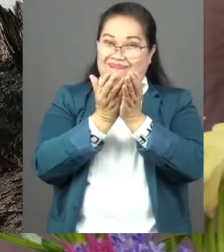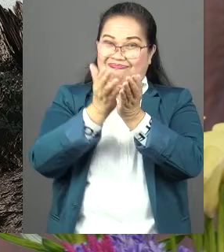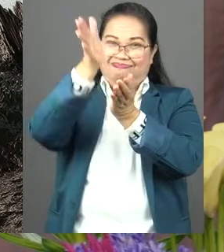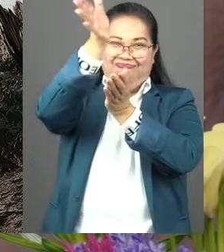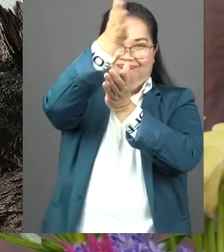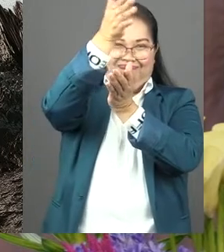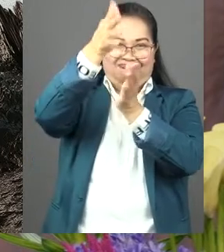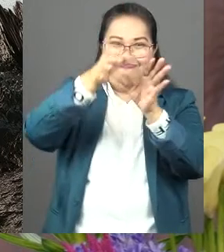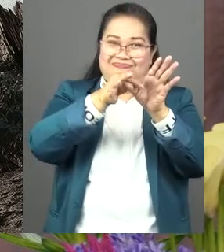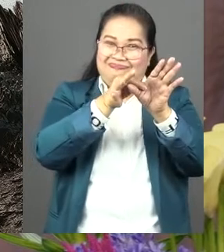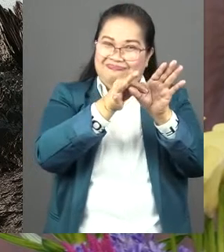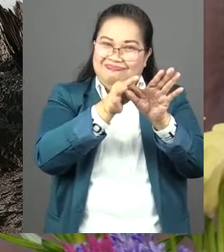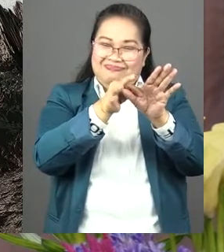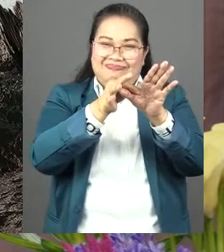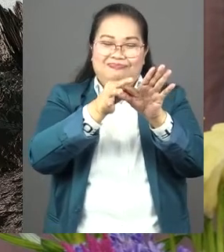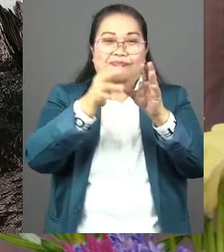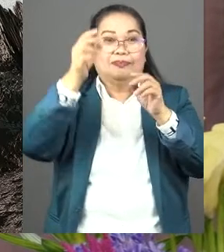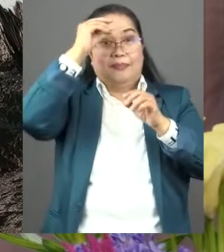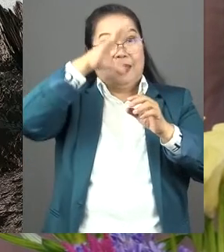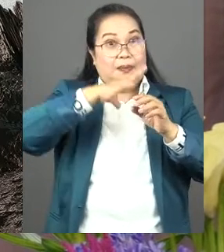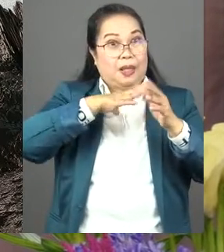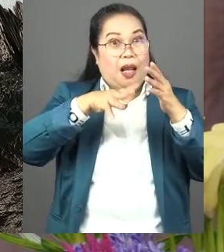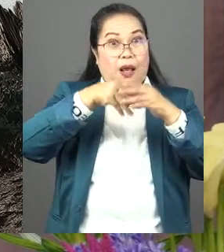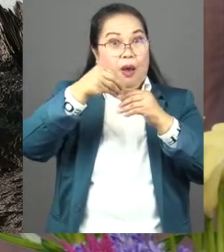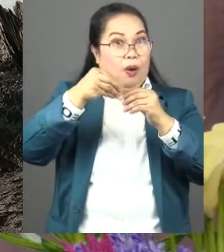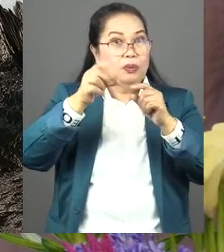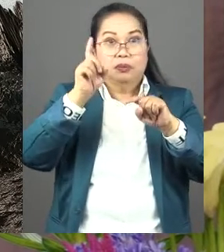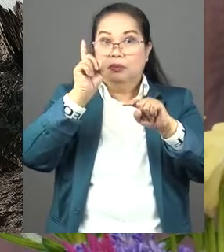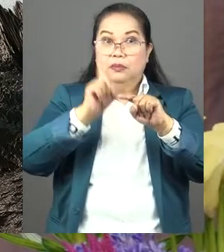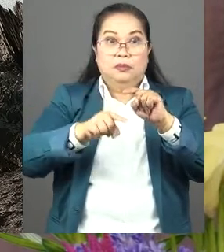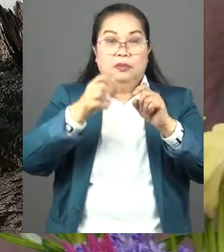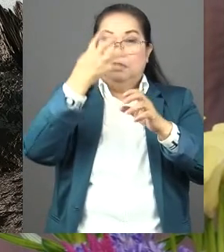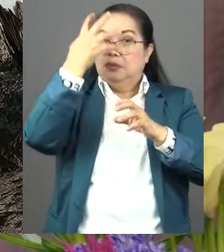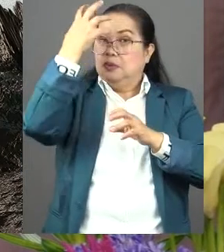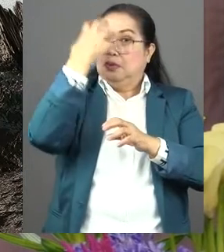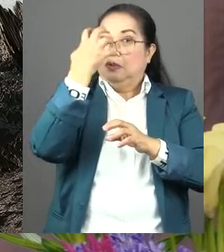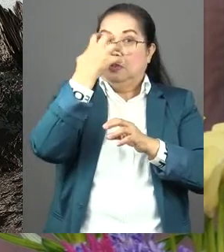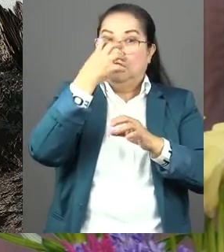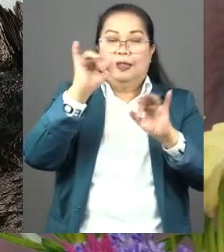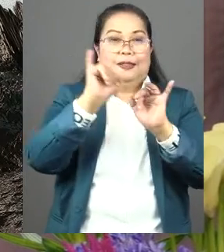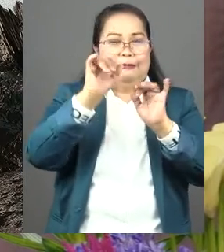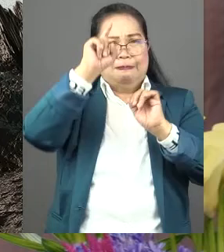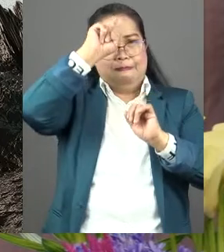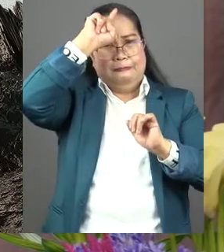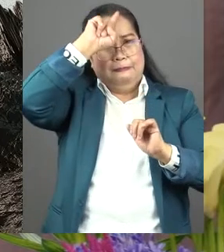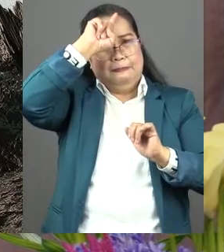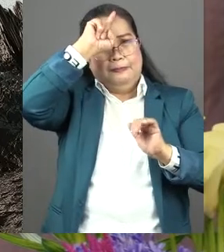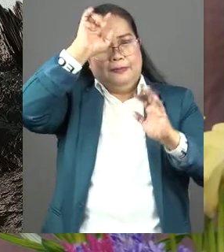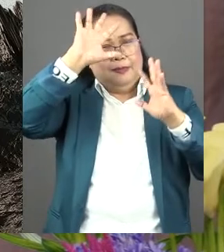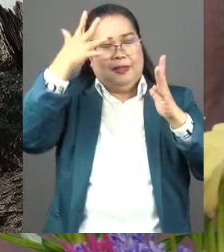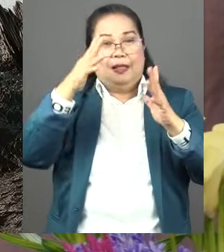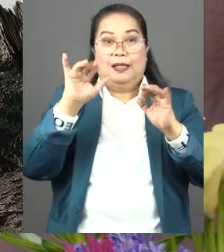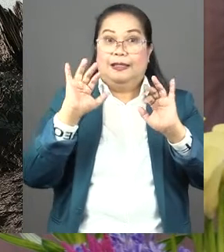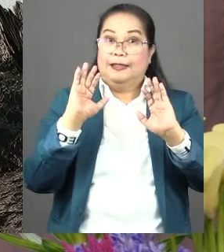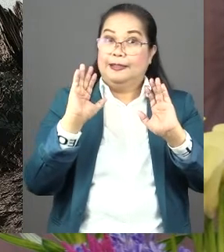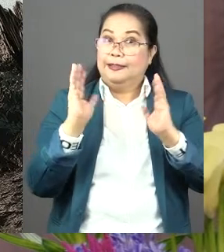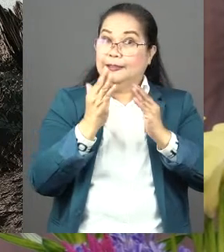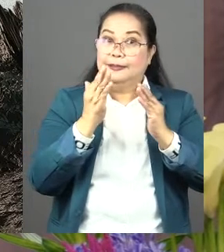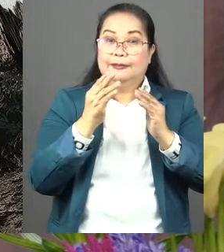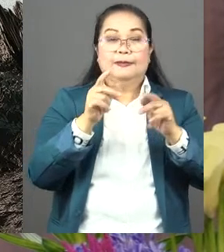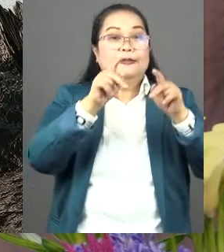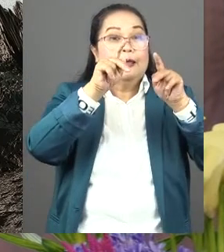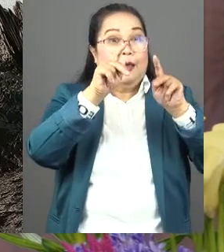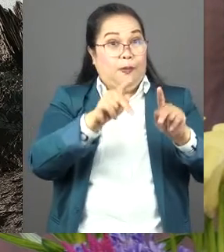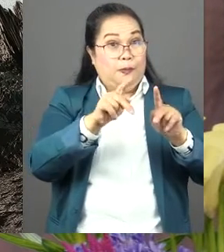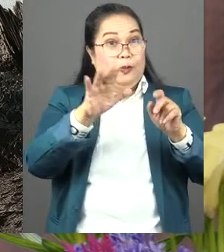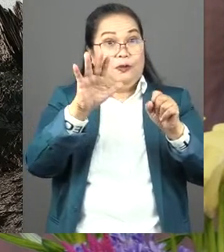meat, a man out of control from anger. This is used the same way in such situations, pleiro'o. The person